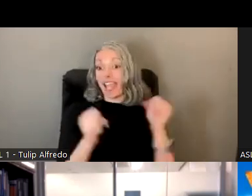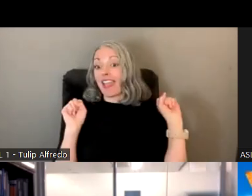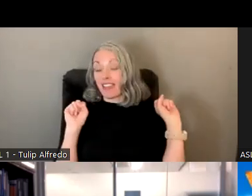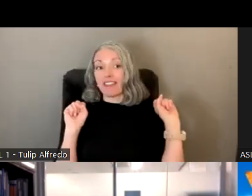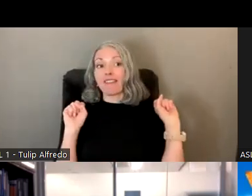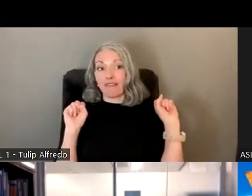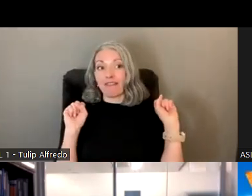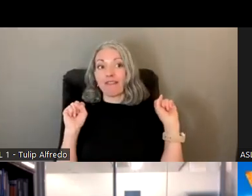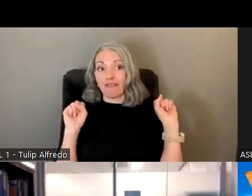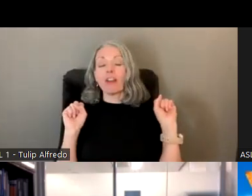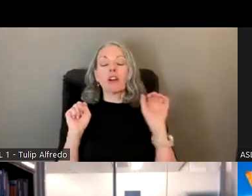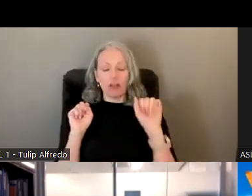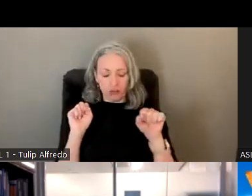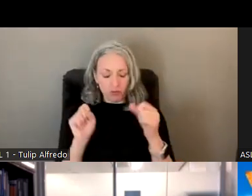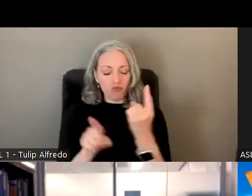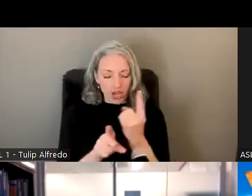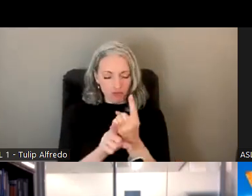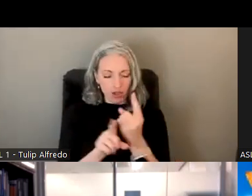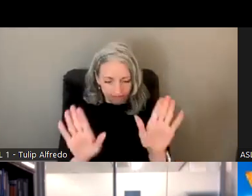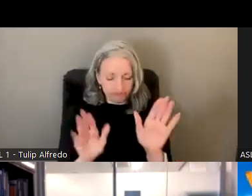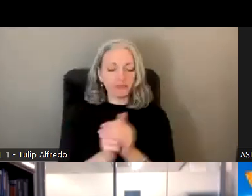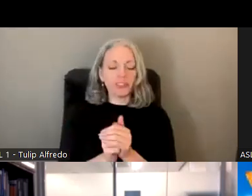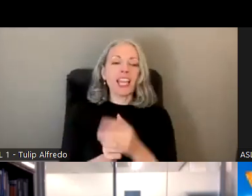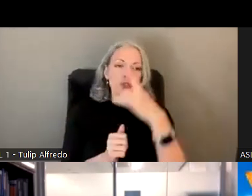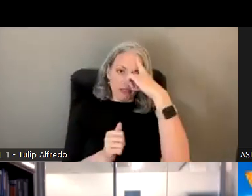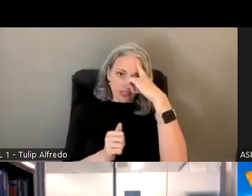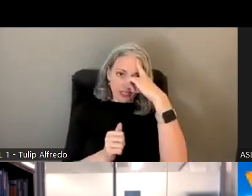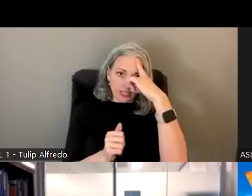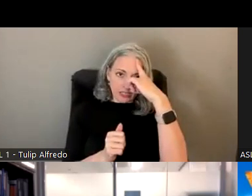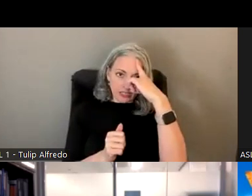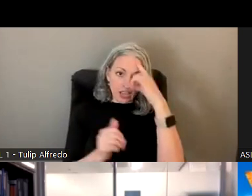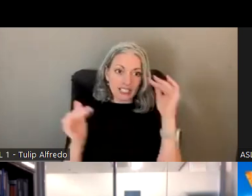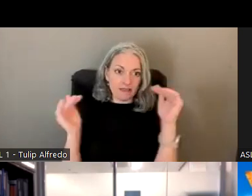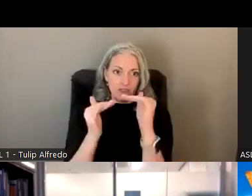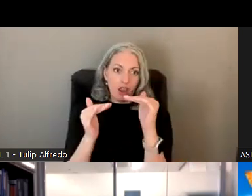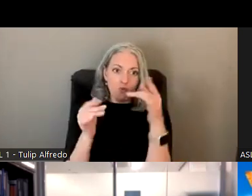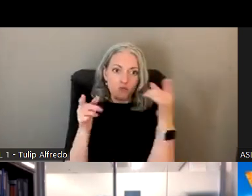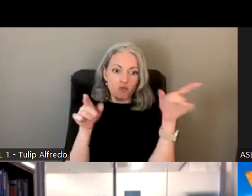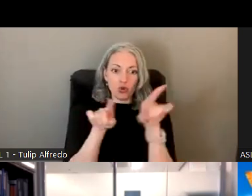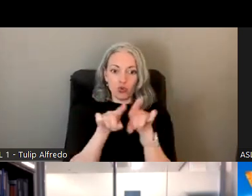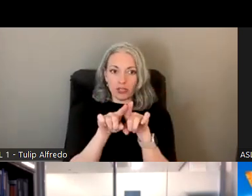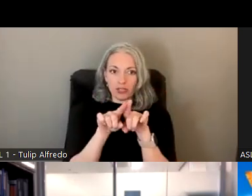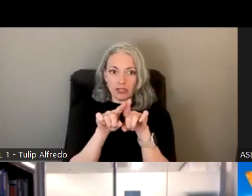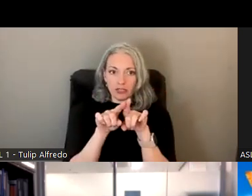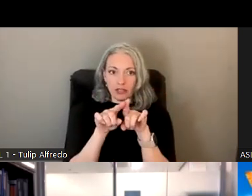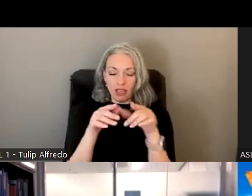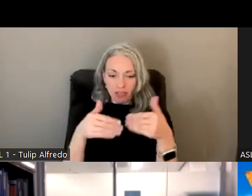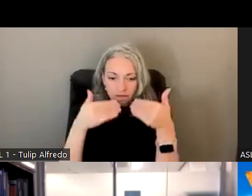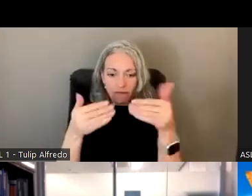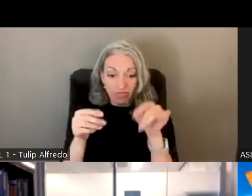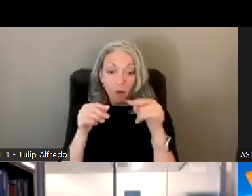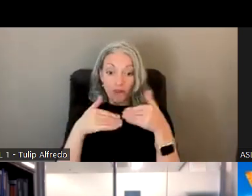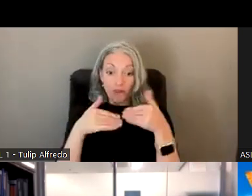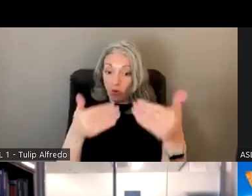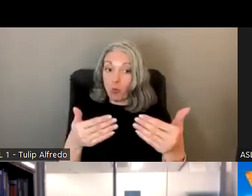Yeah. Okay, so I think I actually think there's a fair amount of agreement about moving that one forward. I